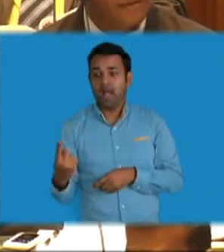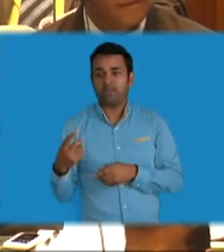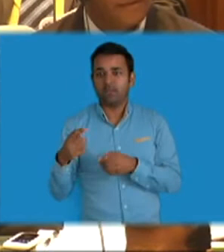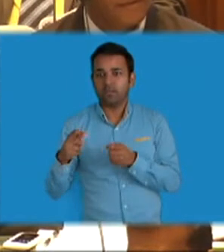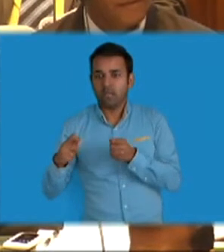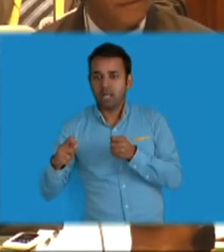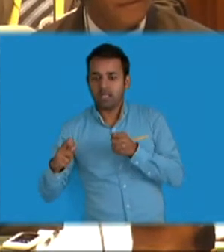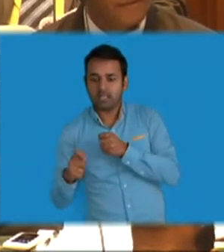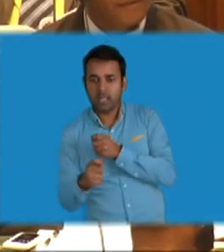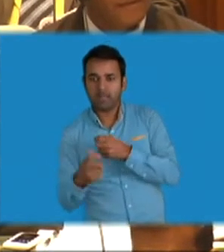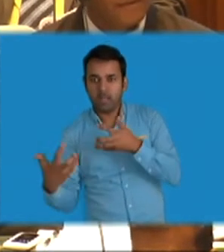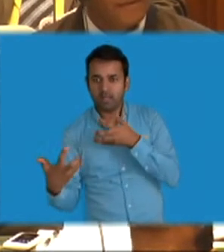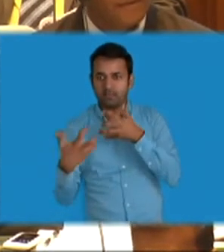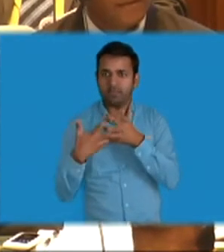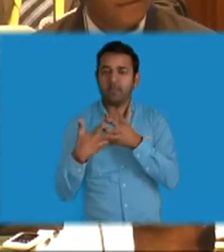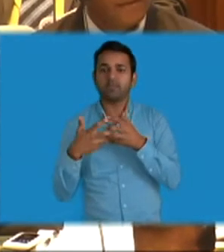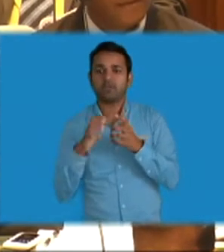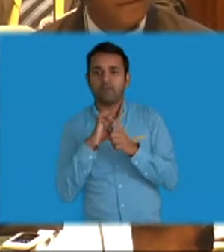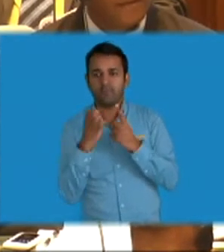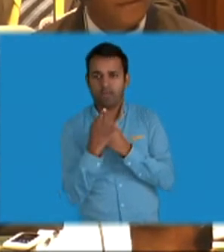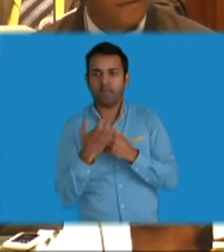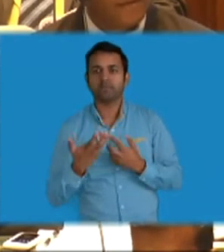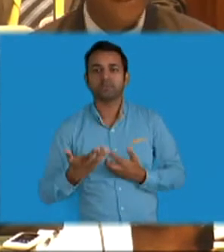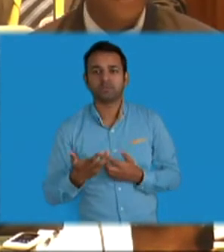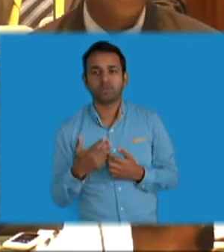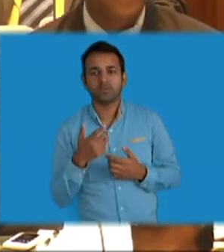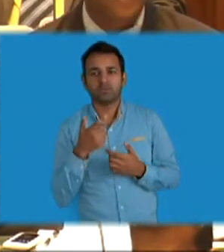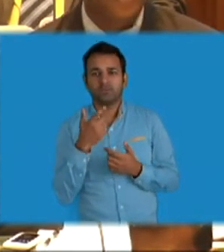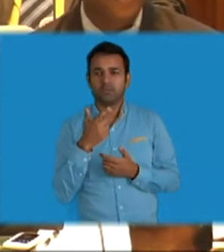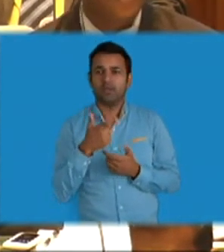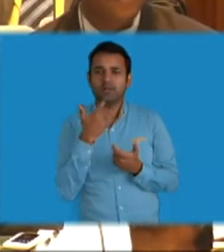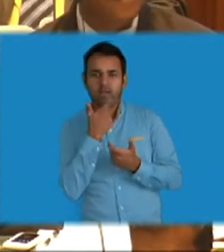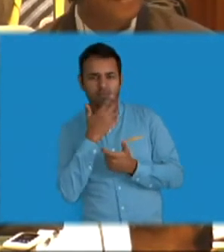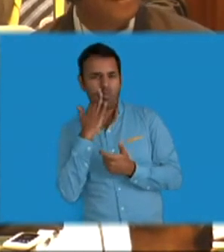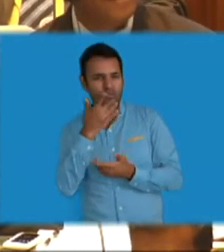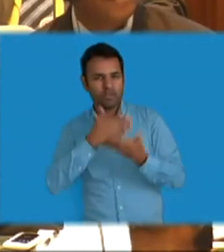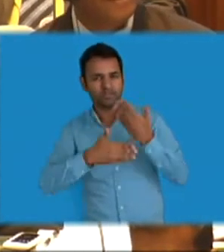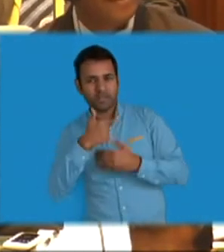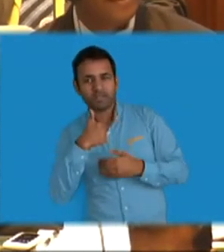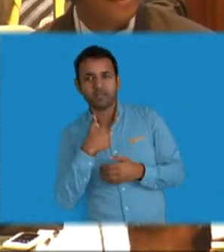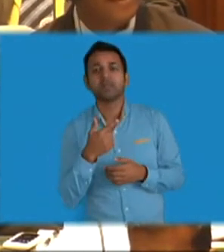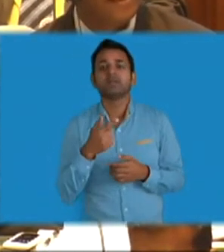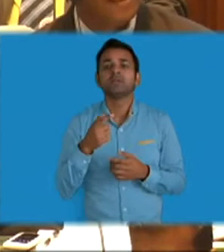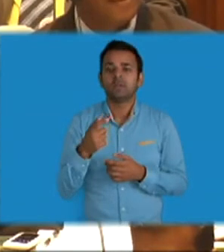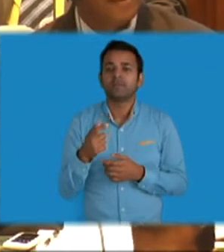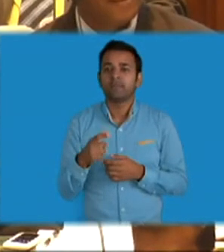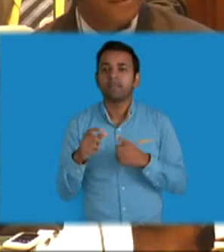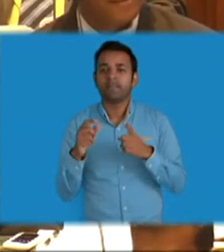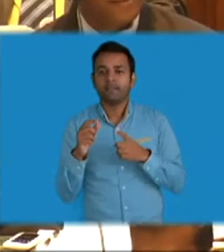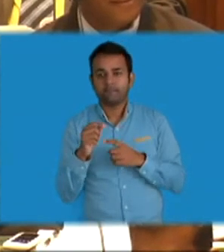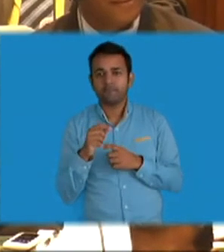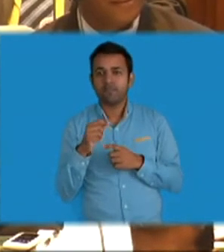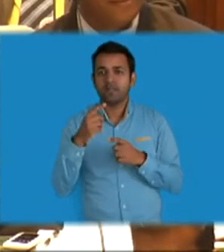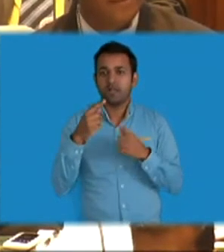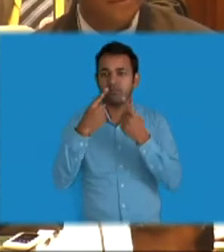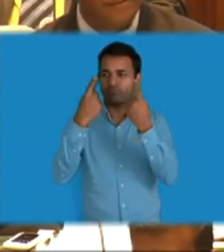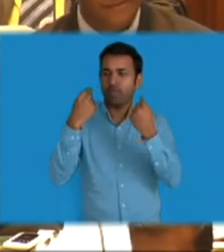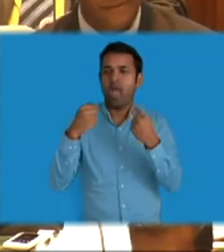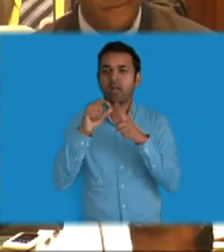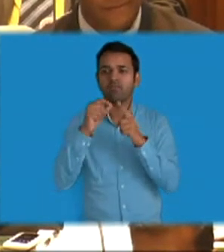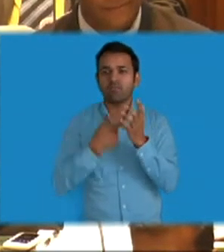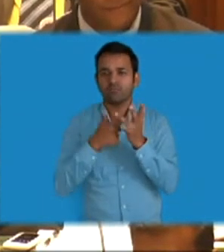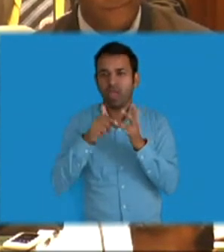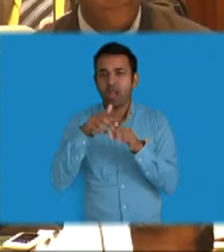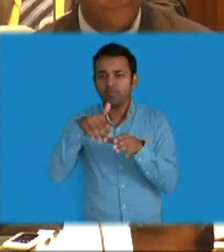of the house laughed at that because the profile of Fiji in regards to the ocean conference is